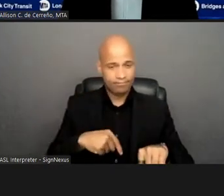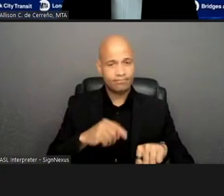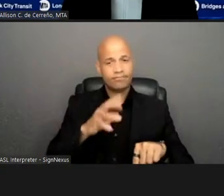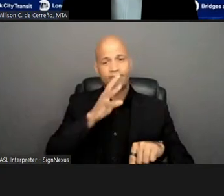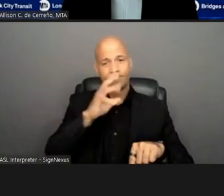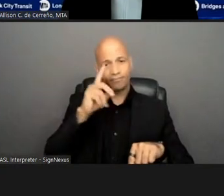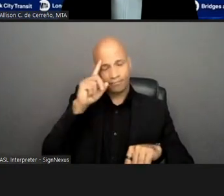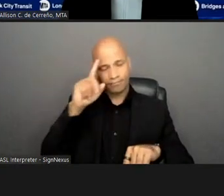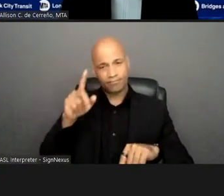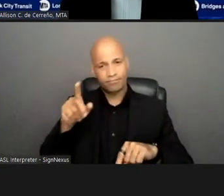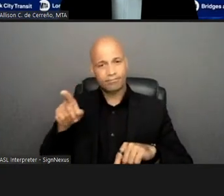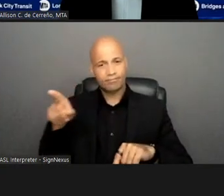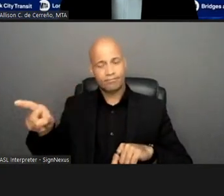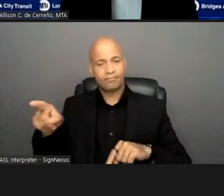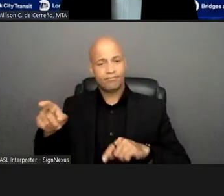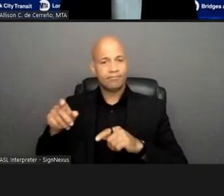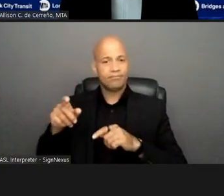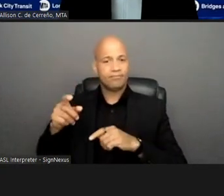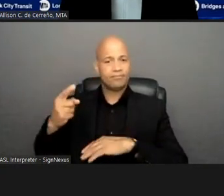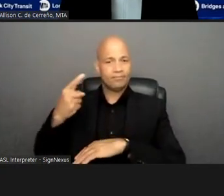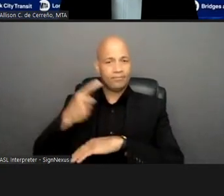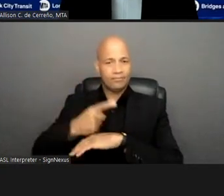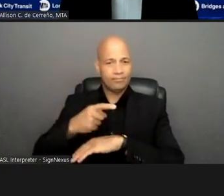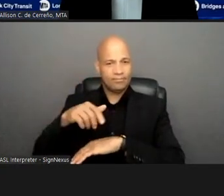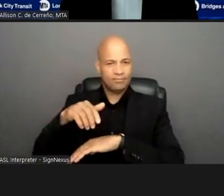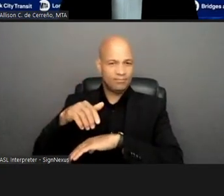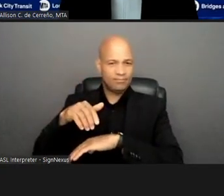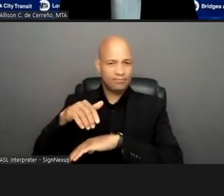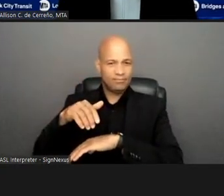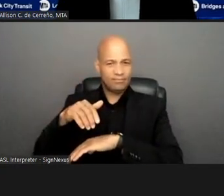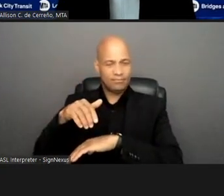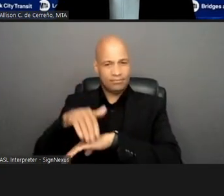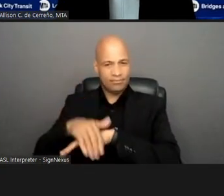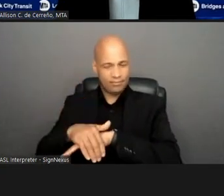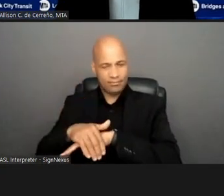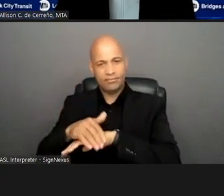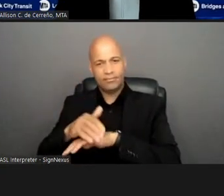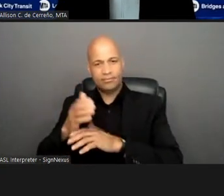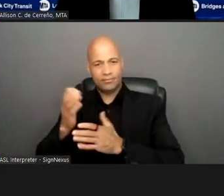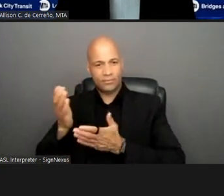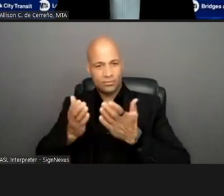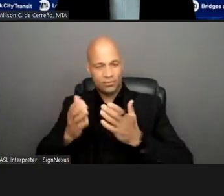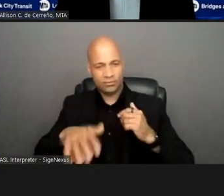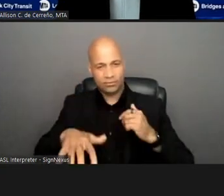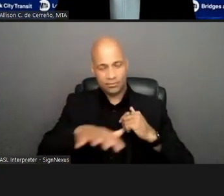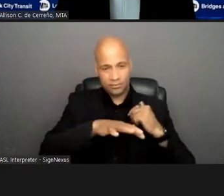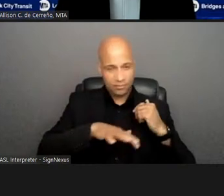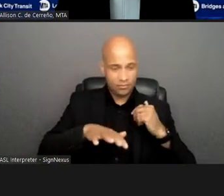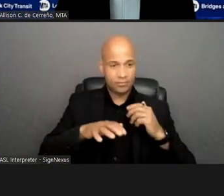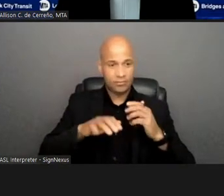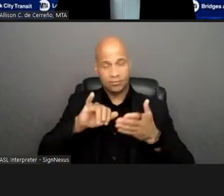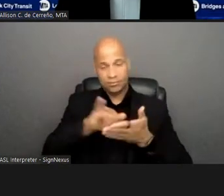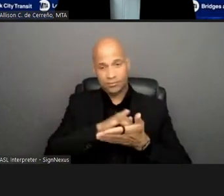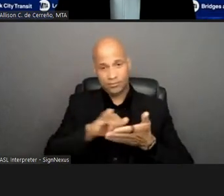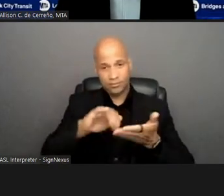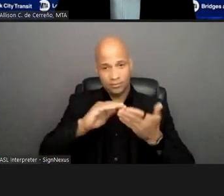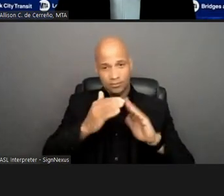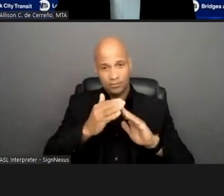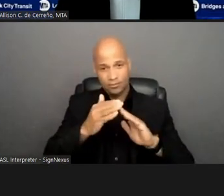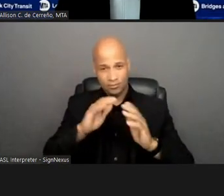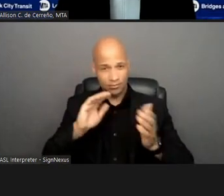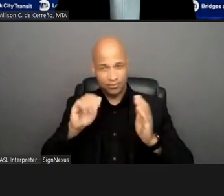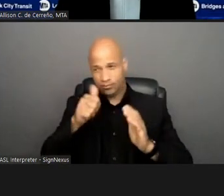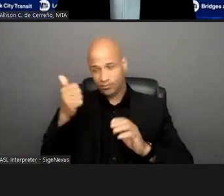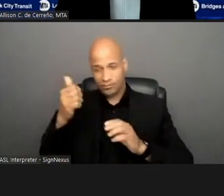the Court industry the day and night family of companies serves the very sector that separates New York City from all other cities in the